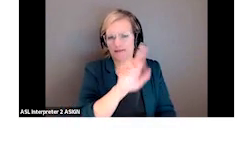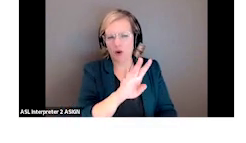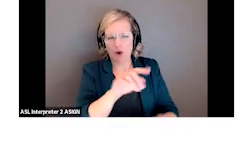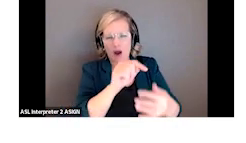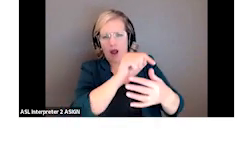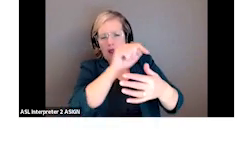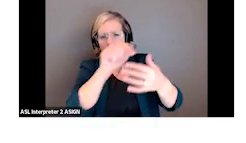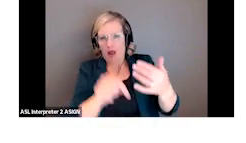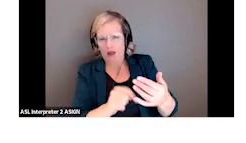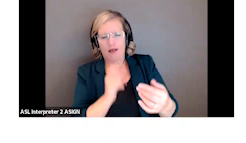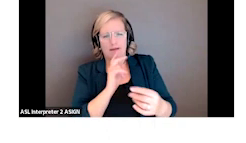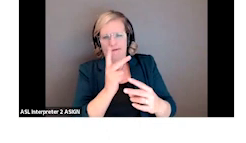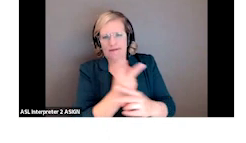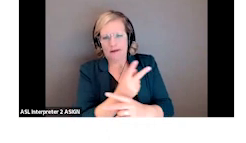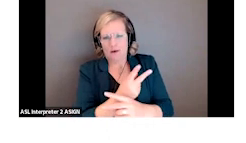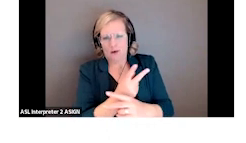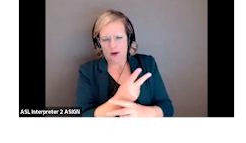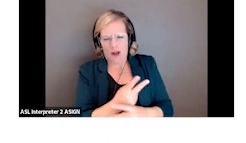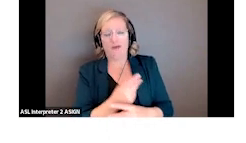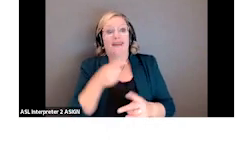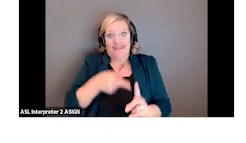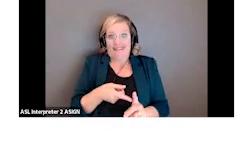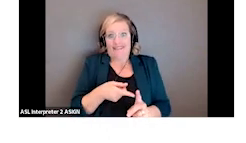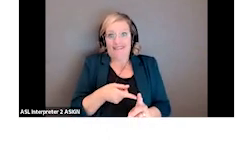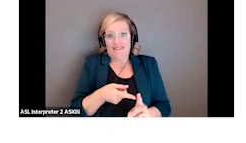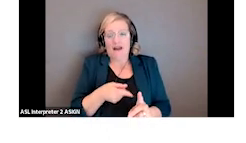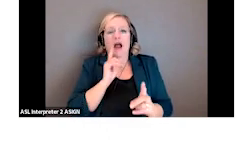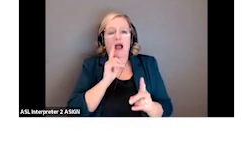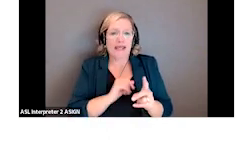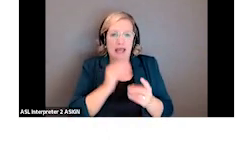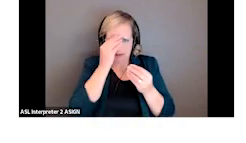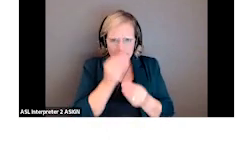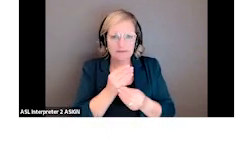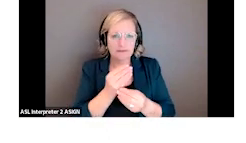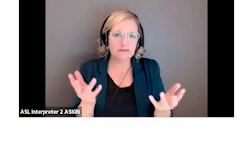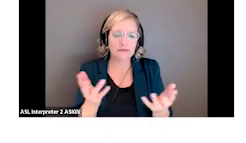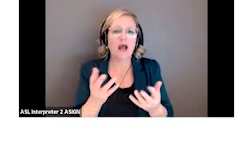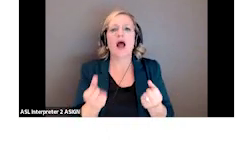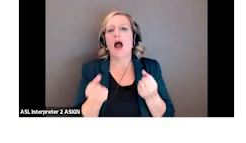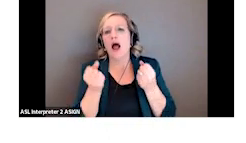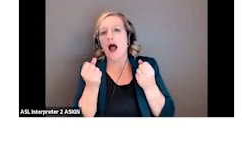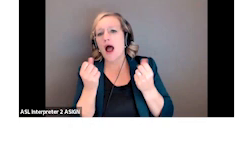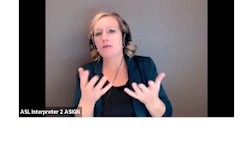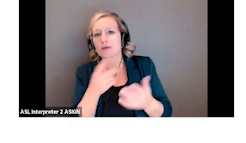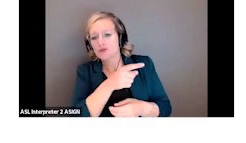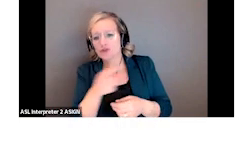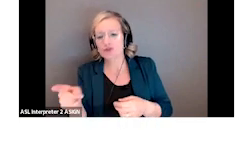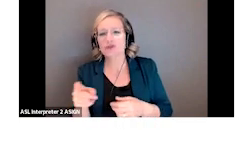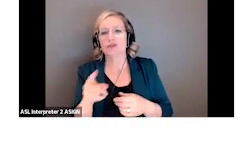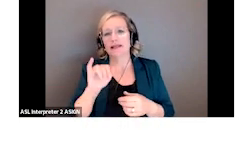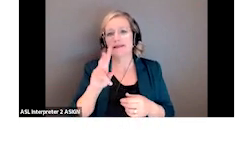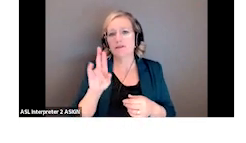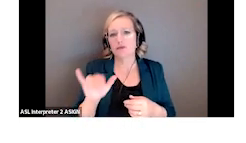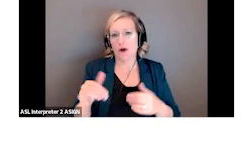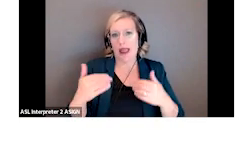process of doing this now with clients, then seeing how much inventory should I have based upon the seasonality of our